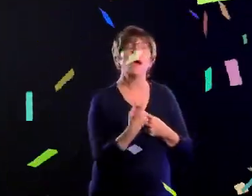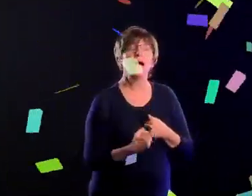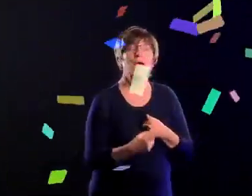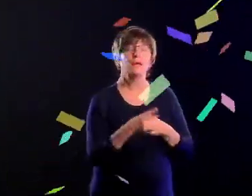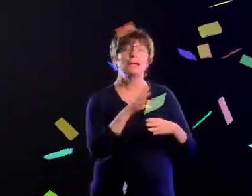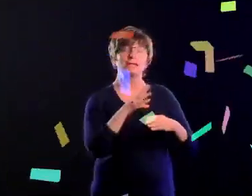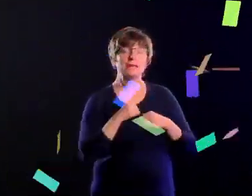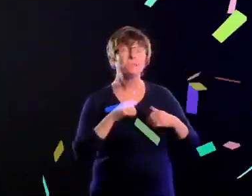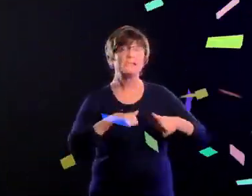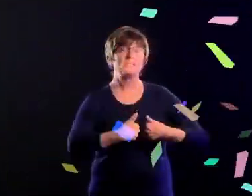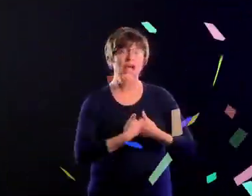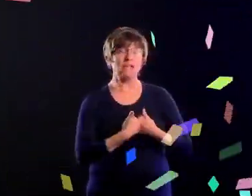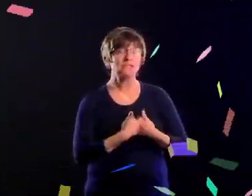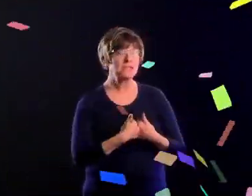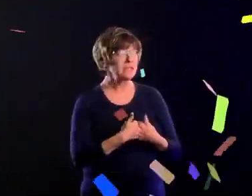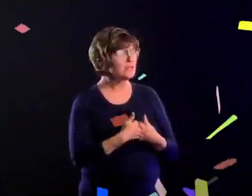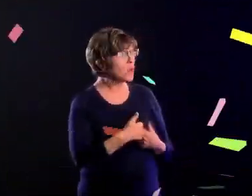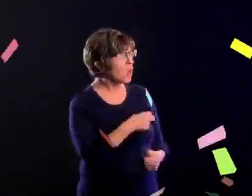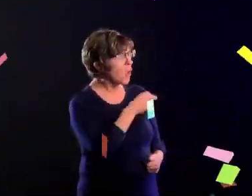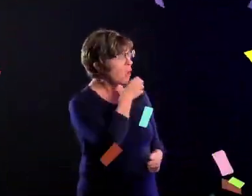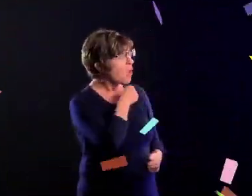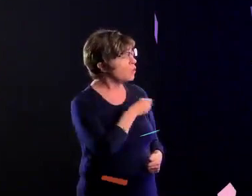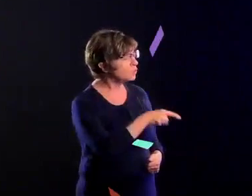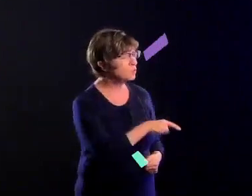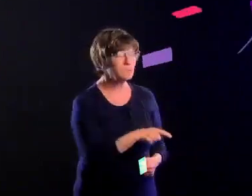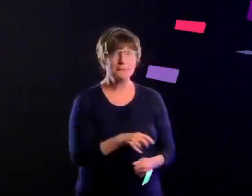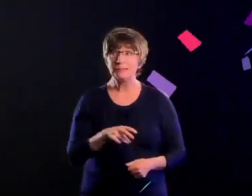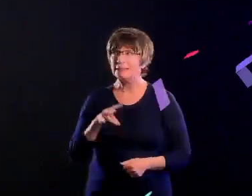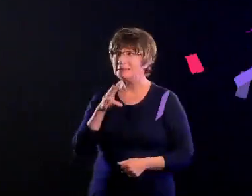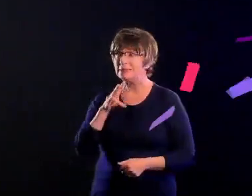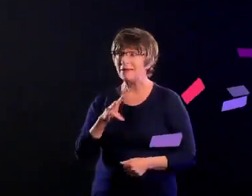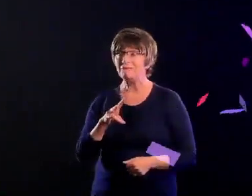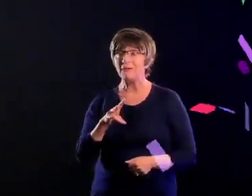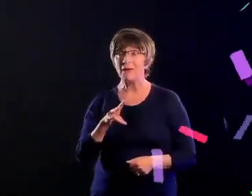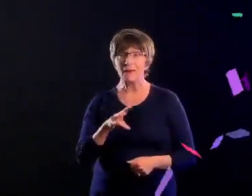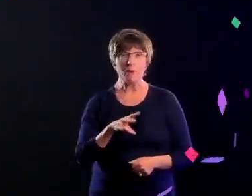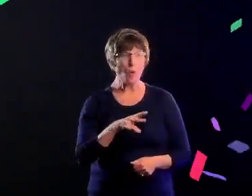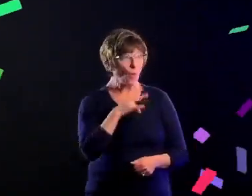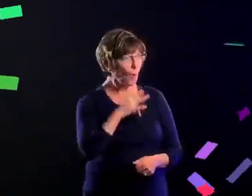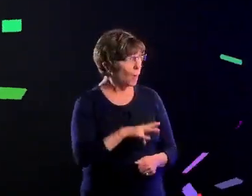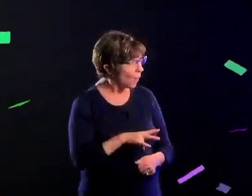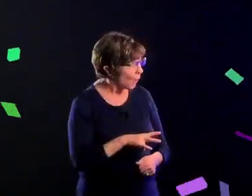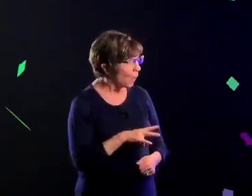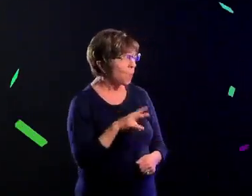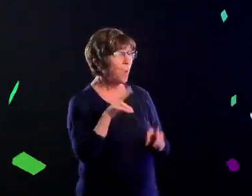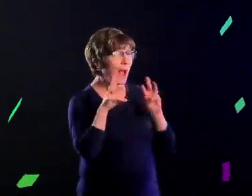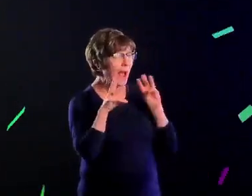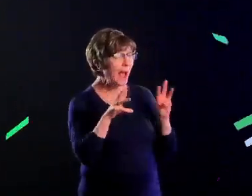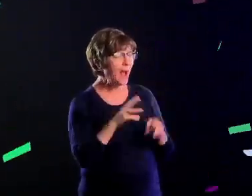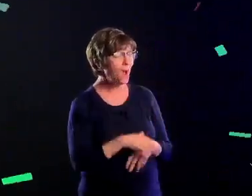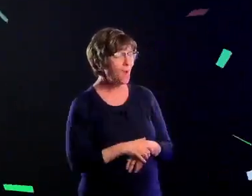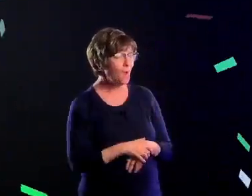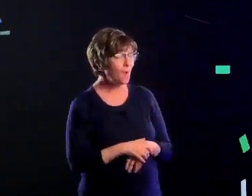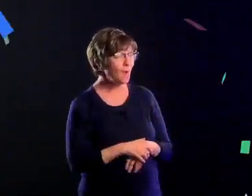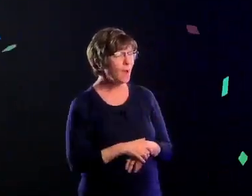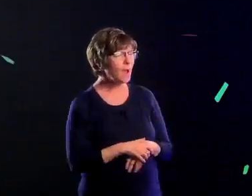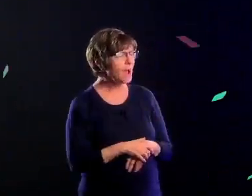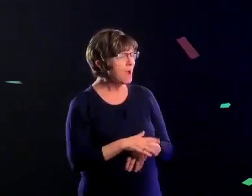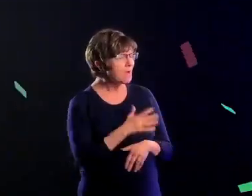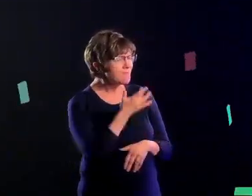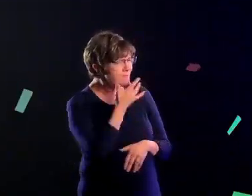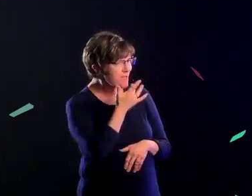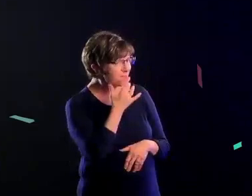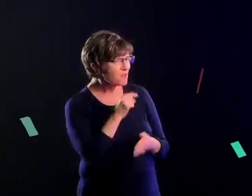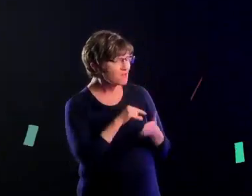M&M Challenge. Davey, can you share how old you are? 7. 7 years old, wow. And Davey, what was your